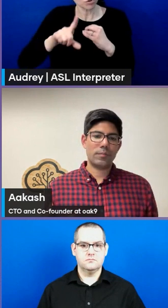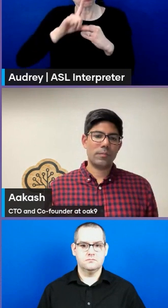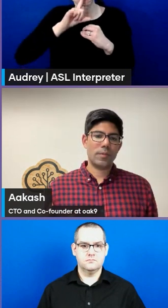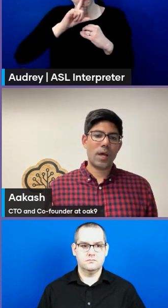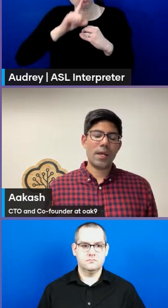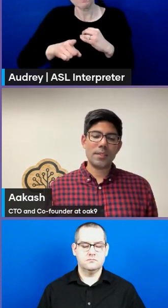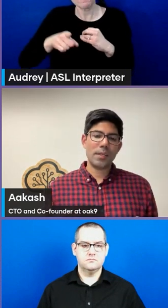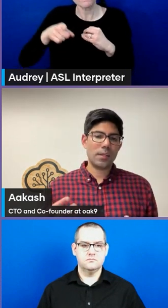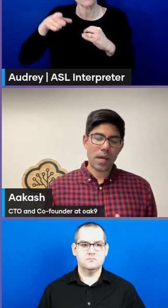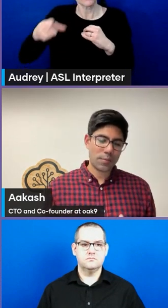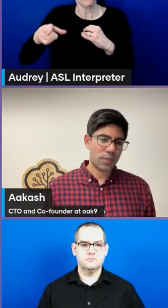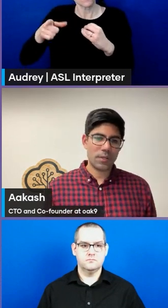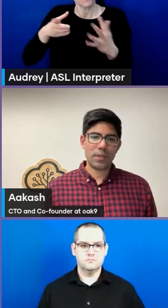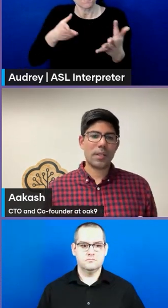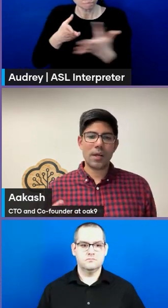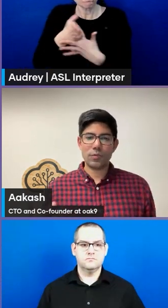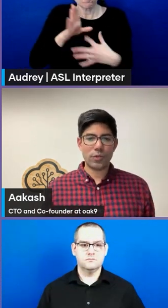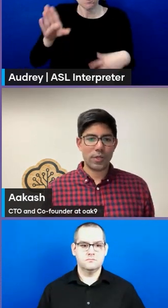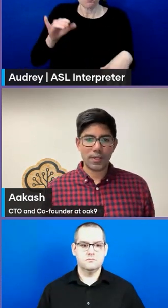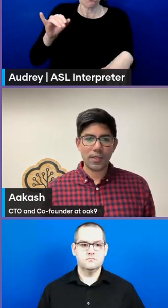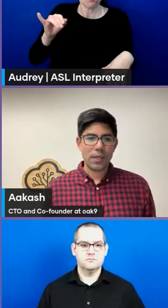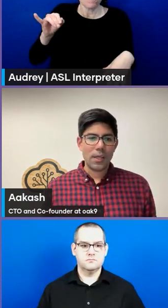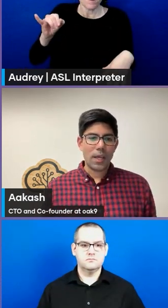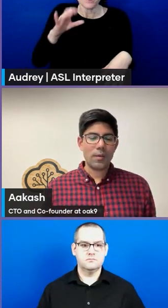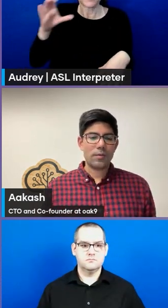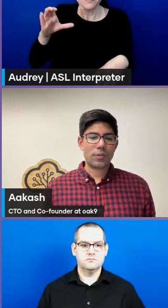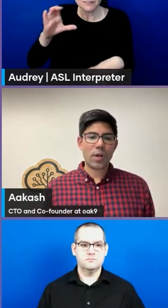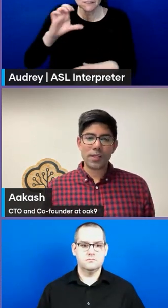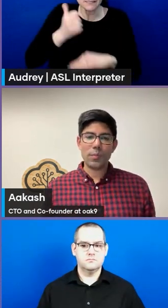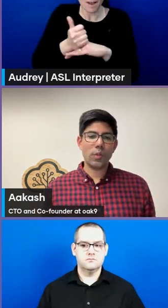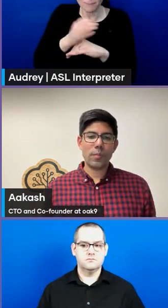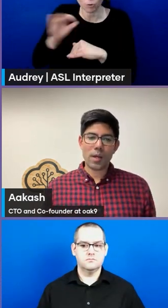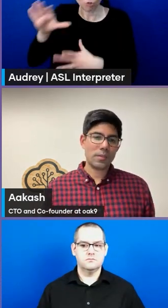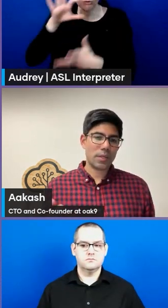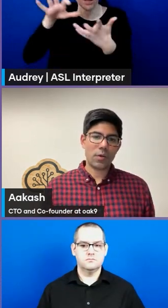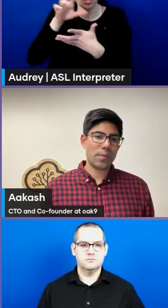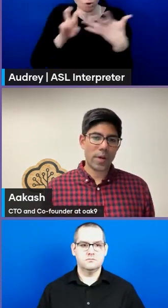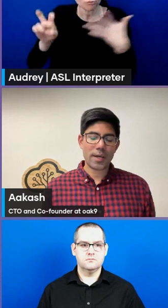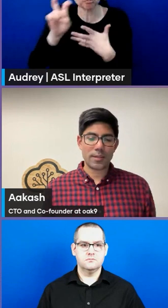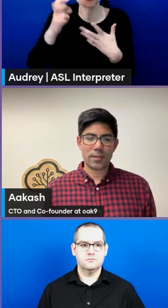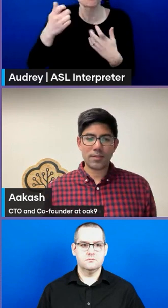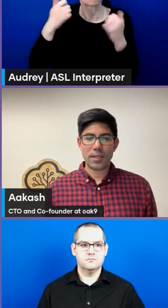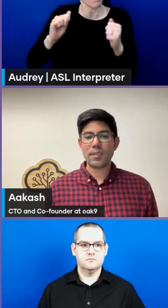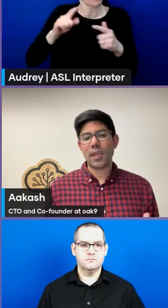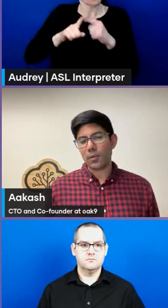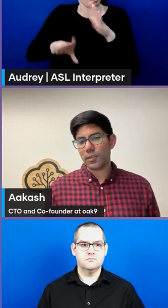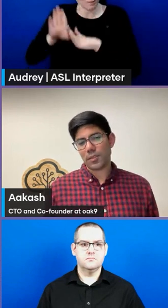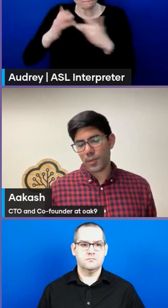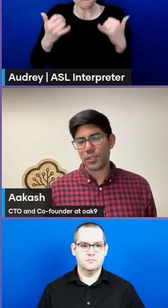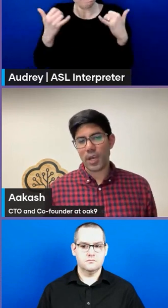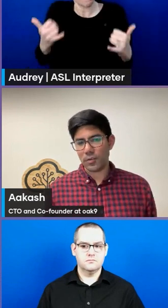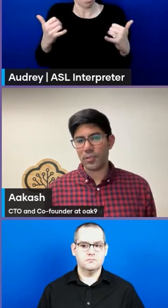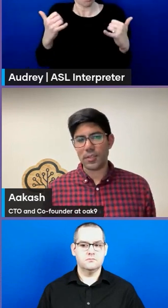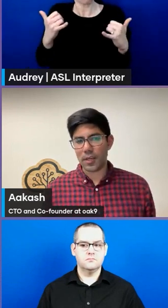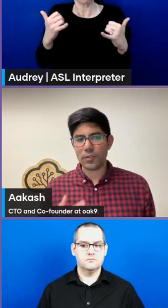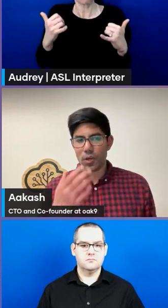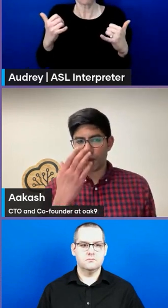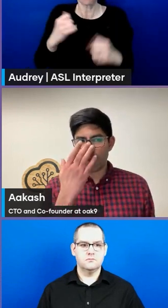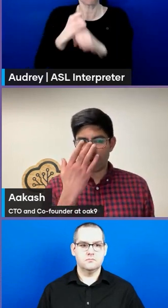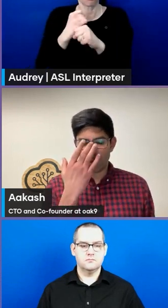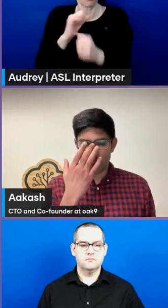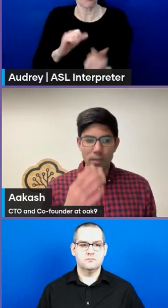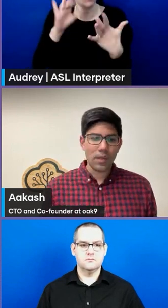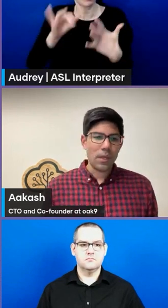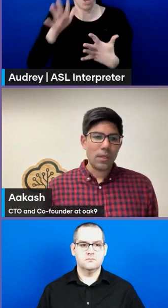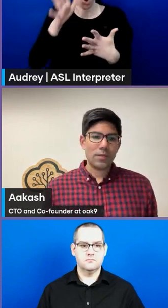their IAC adoption and cloud journey and trying to build modern security practices that scale to some of the challenges that I'll talk